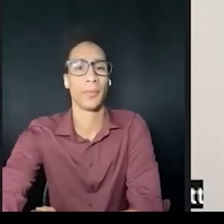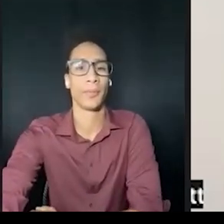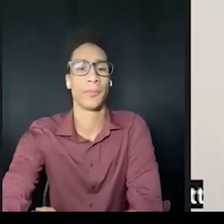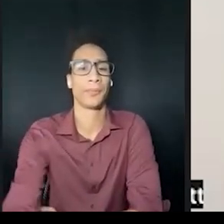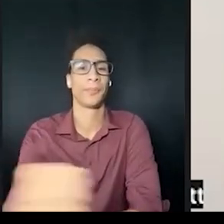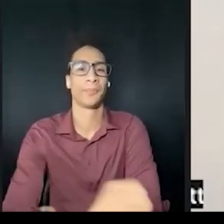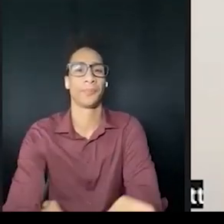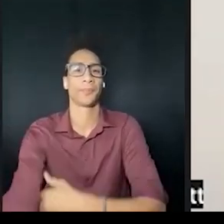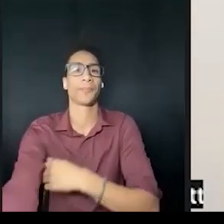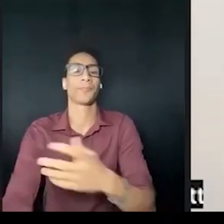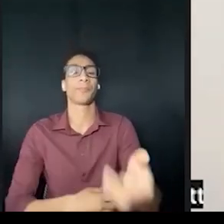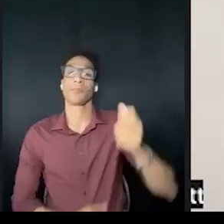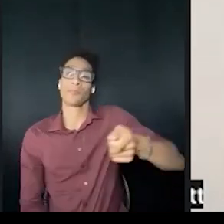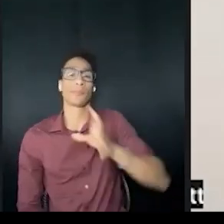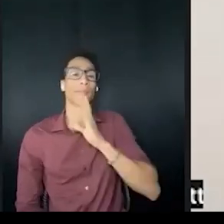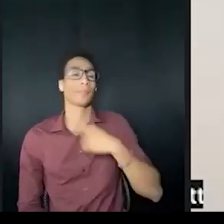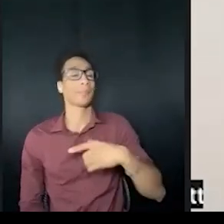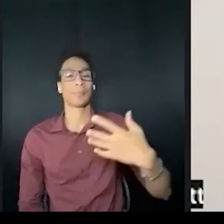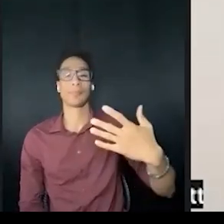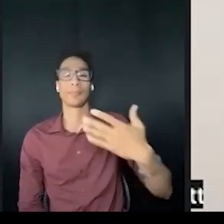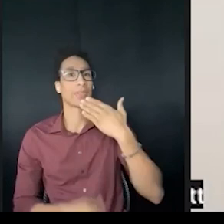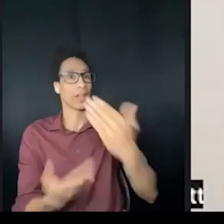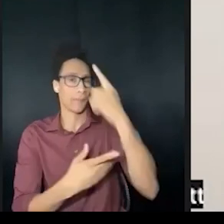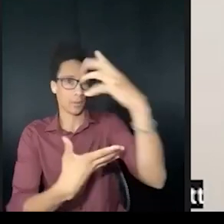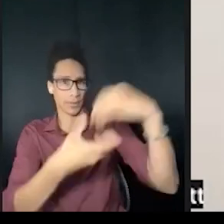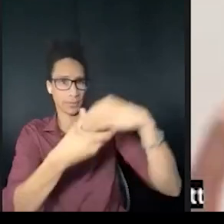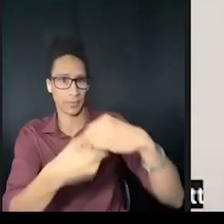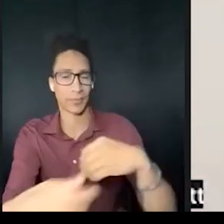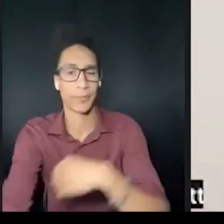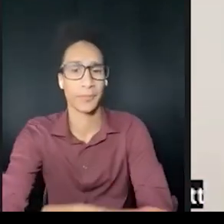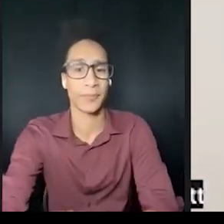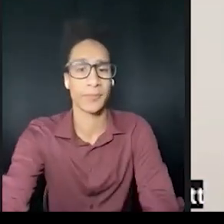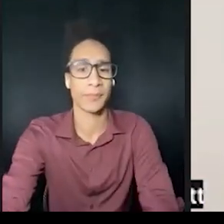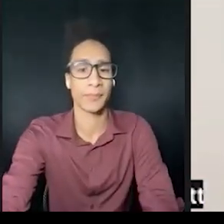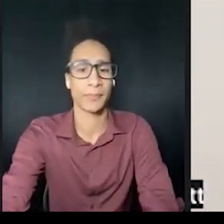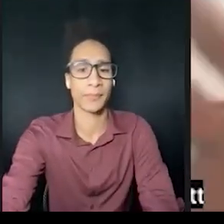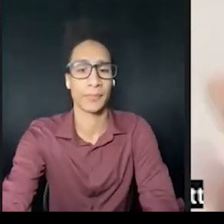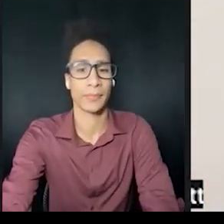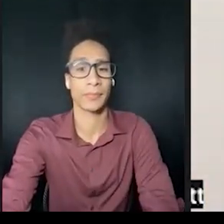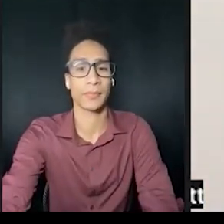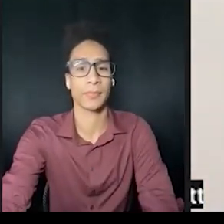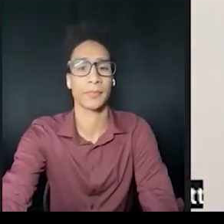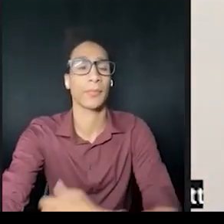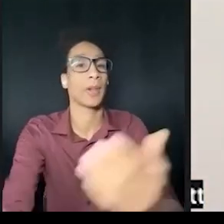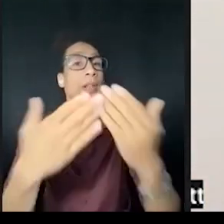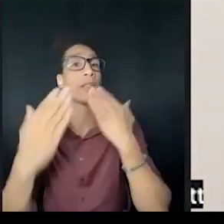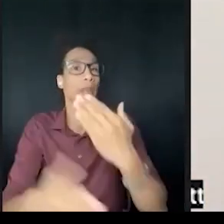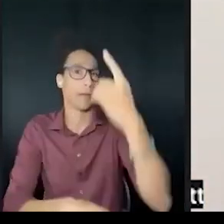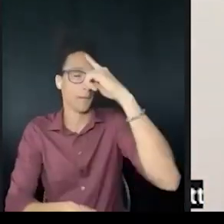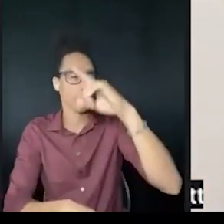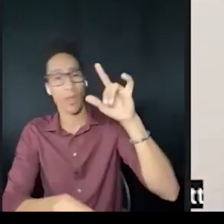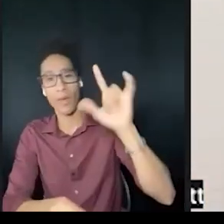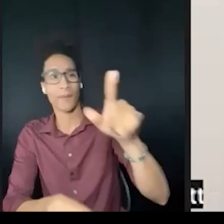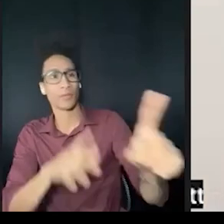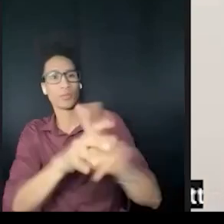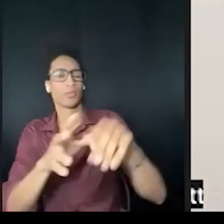that I like folks to need you to be engaged, because you guys were on fire. Thank you for the love that you showed in the chat.